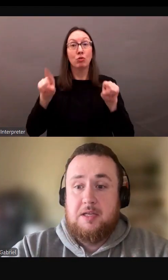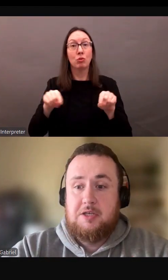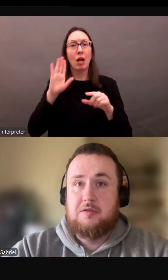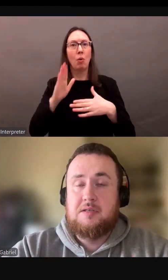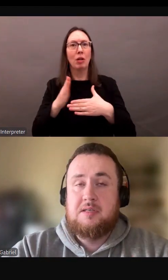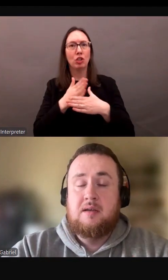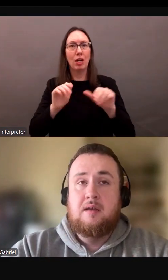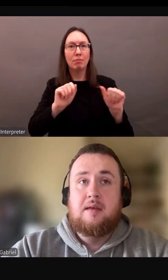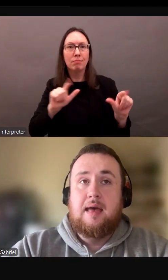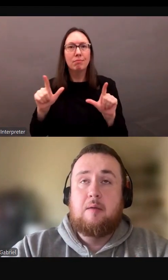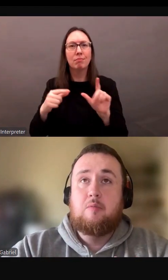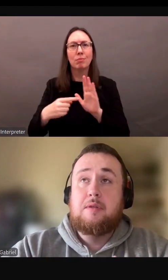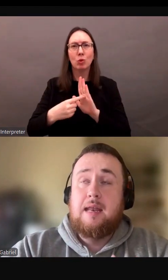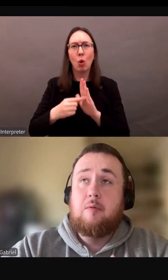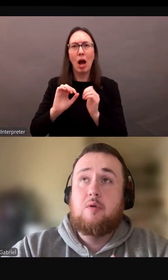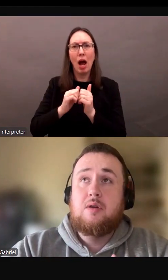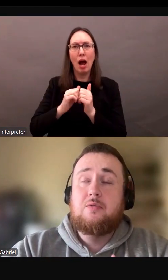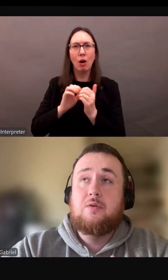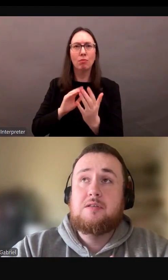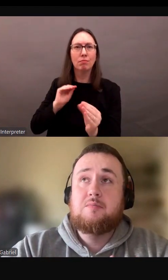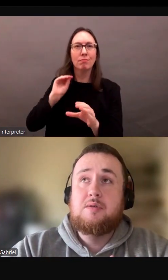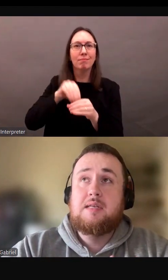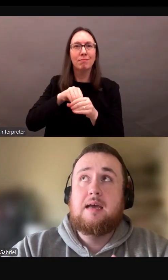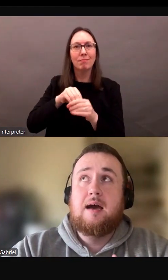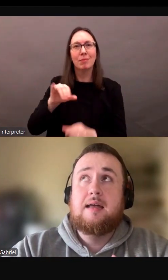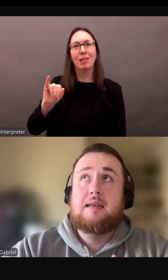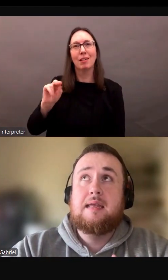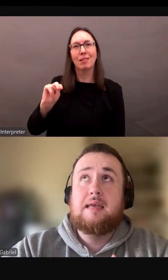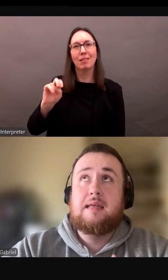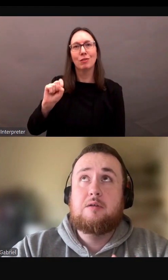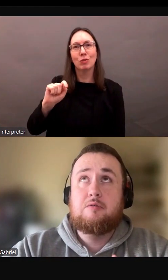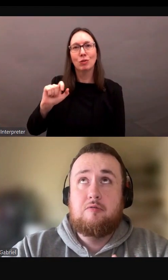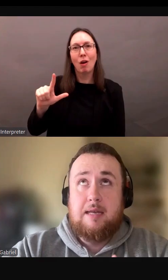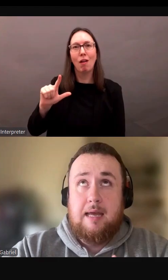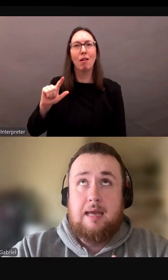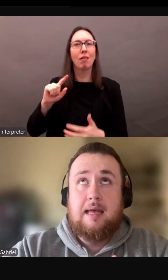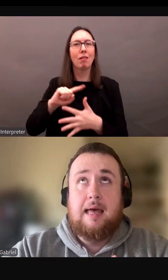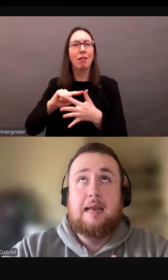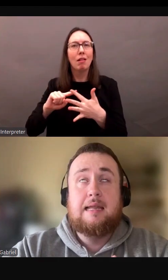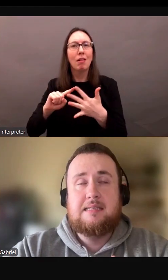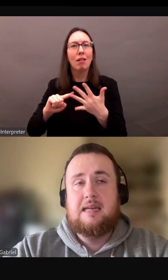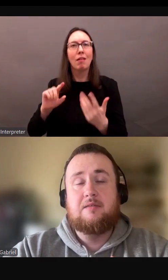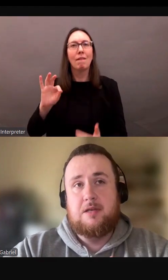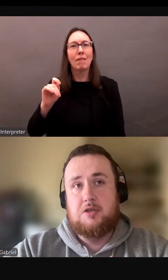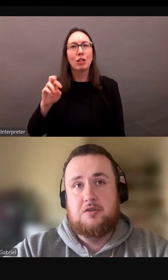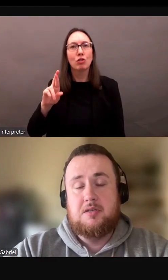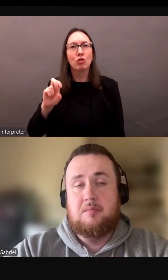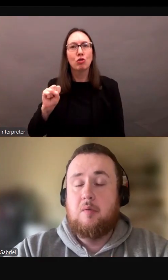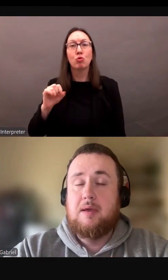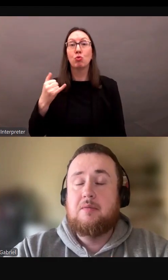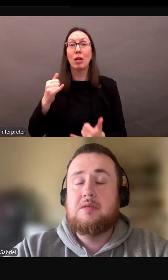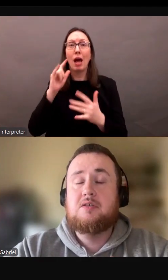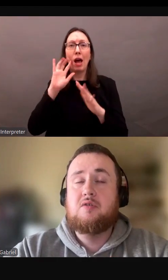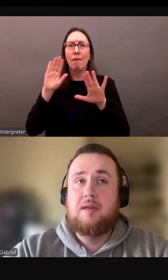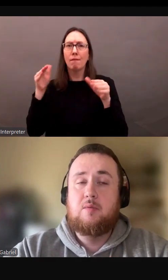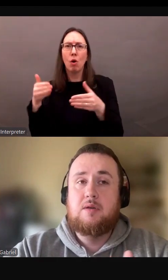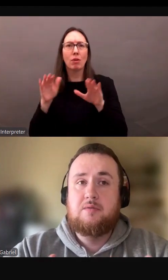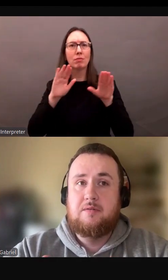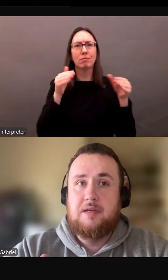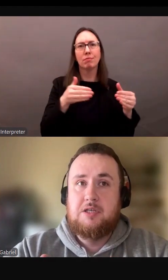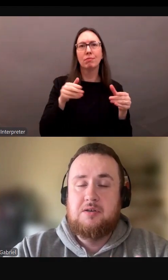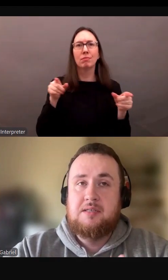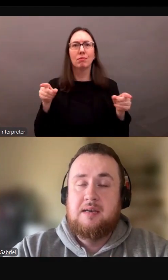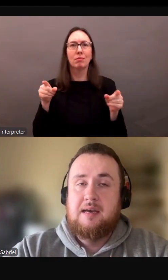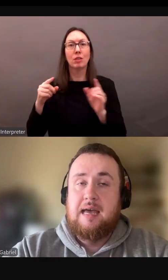the features. And today we're going to focus mostly on the reading and listening features, but we have so many